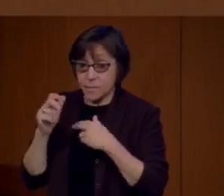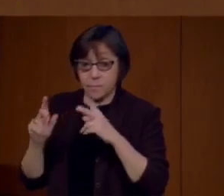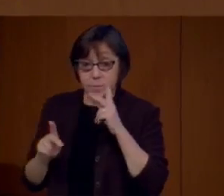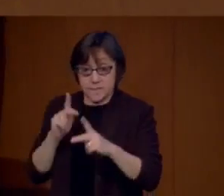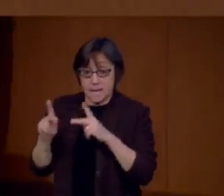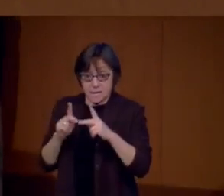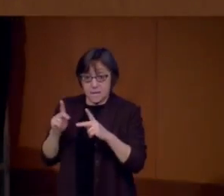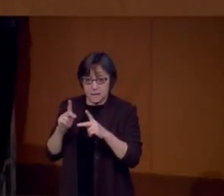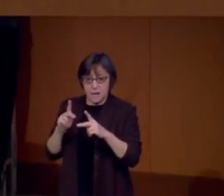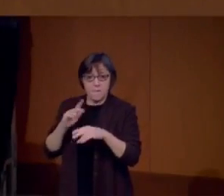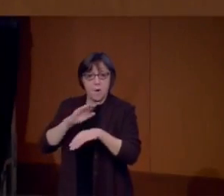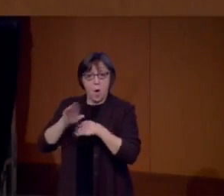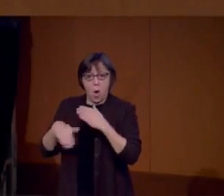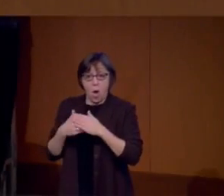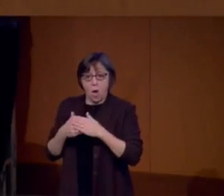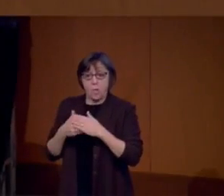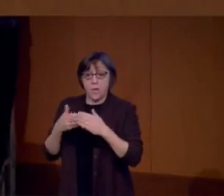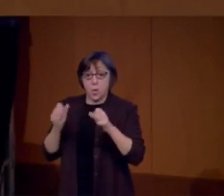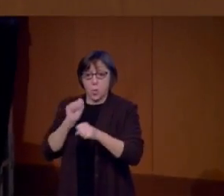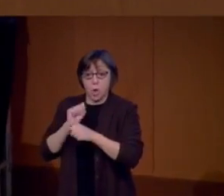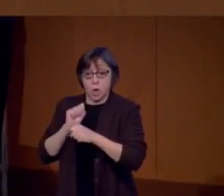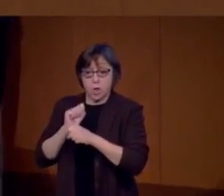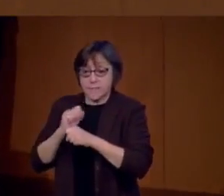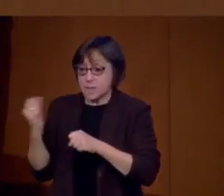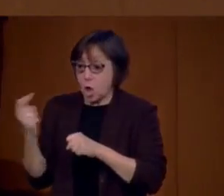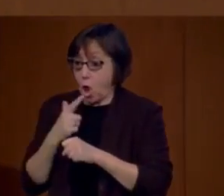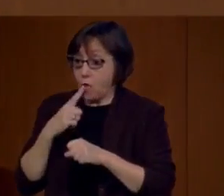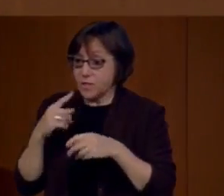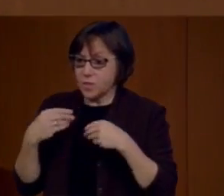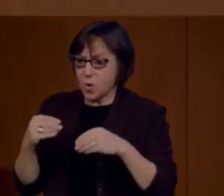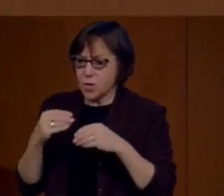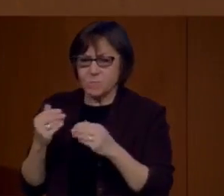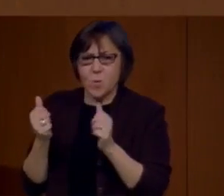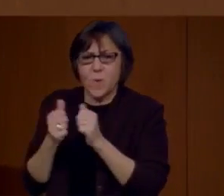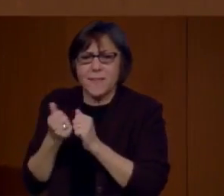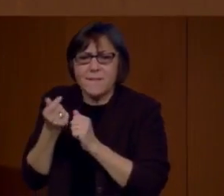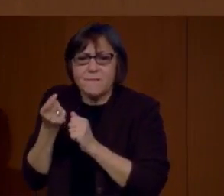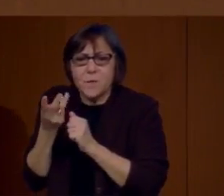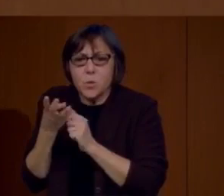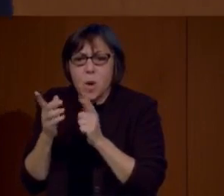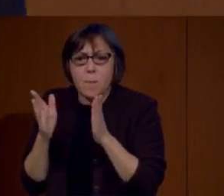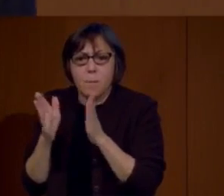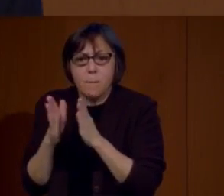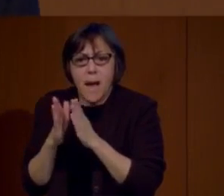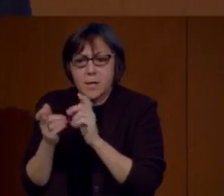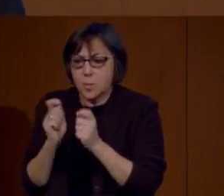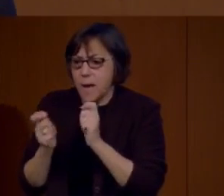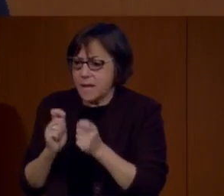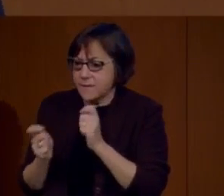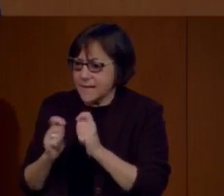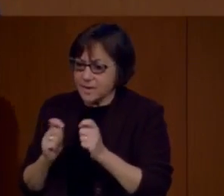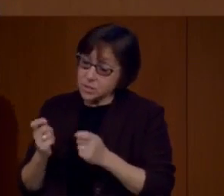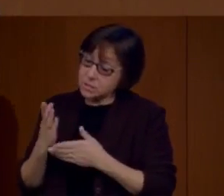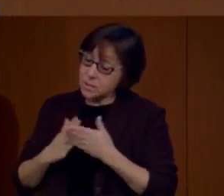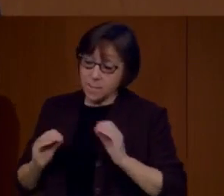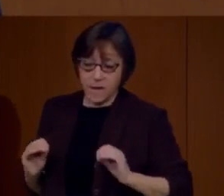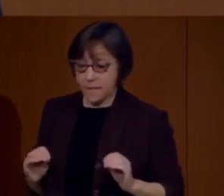stores be people with disabilities. But just with few minor modifications in workplaces, some didn't have to do any at